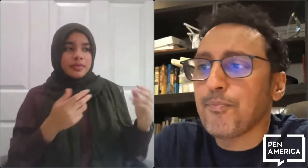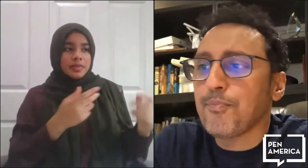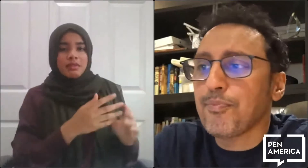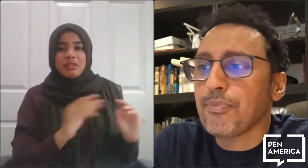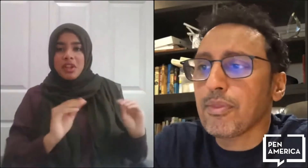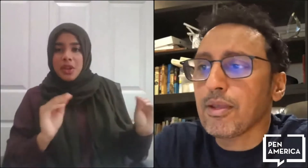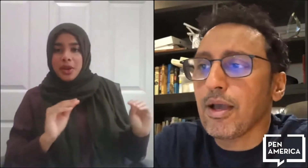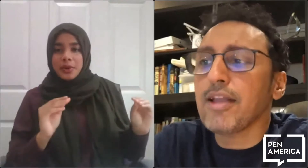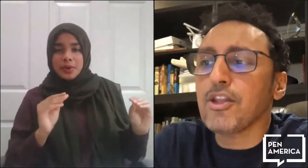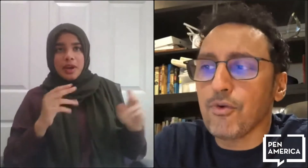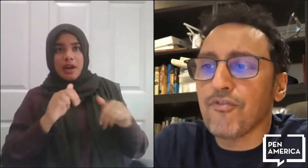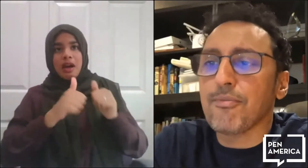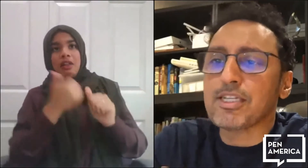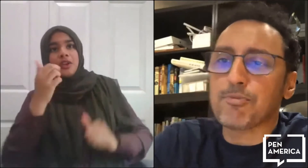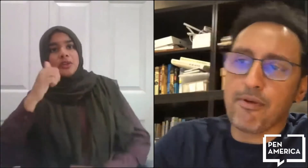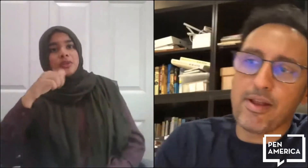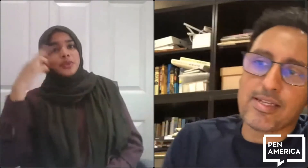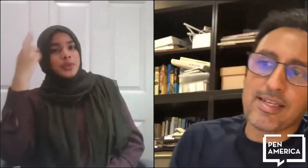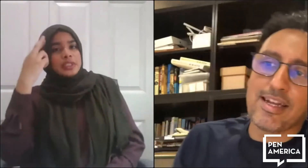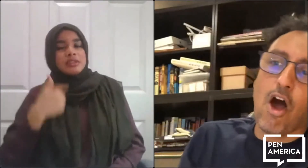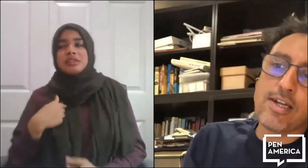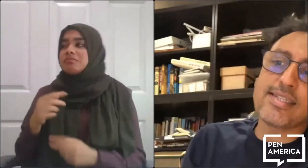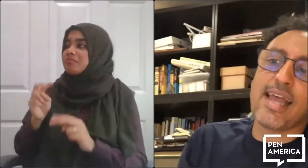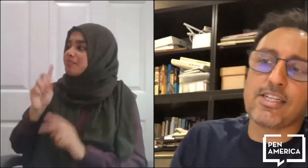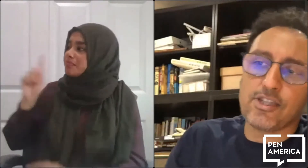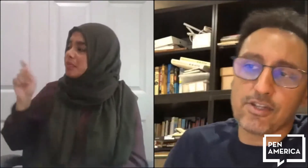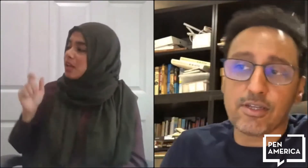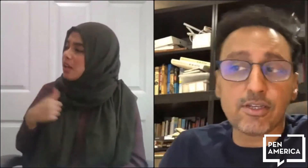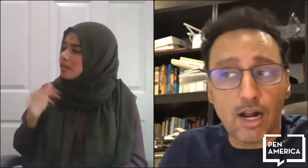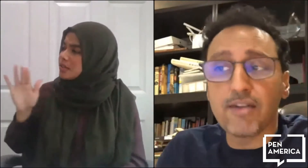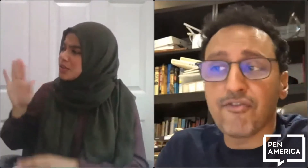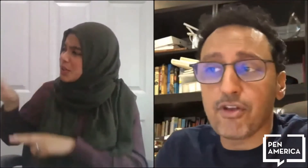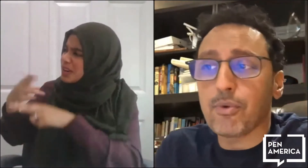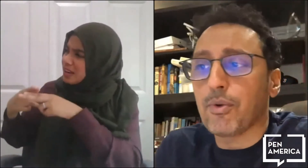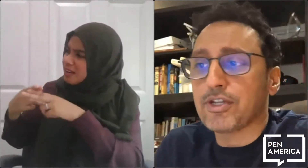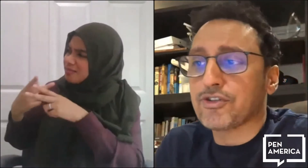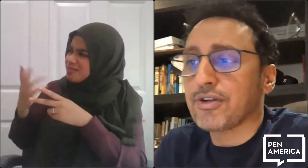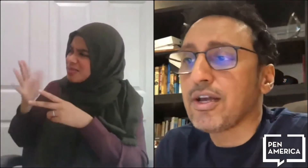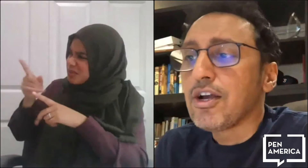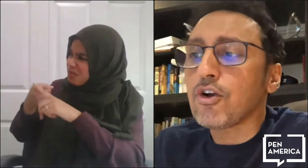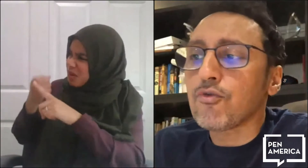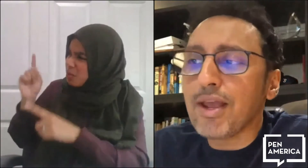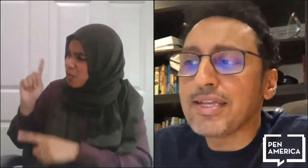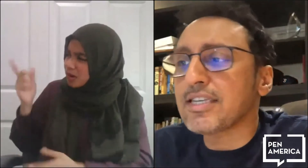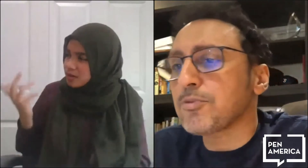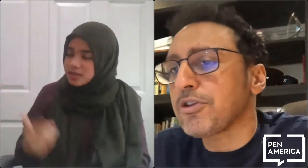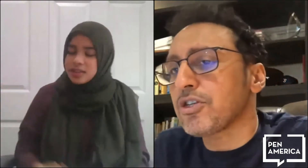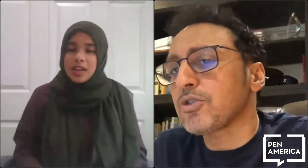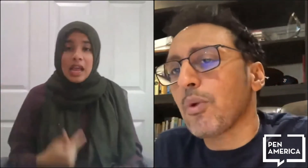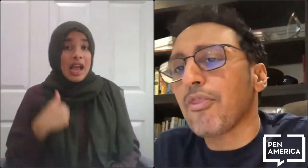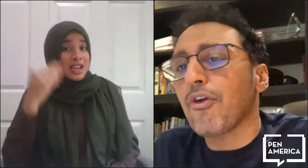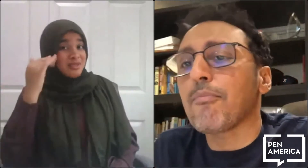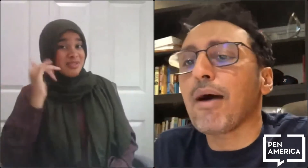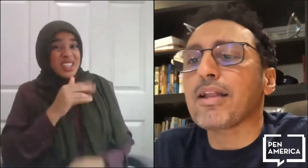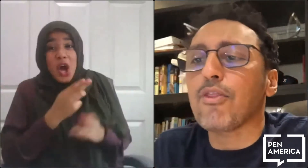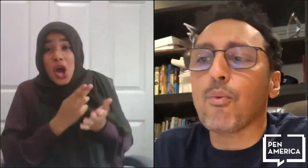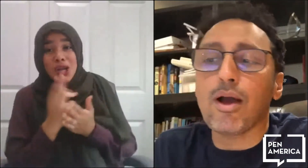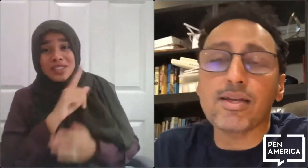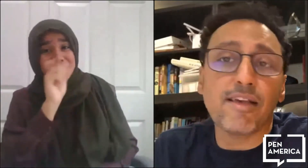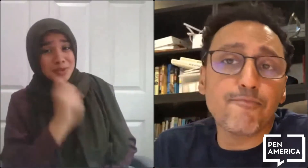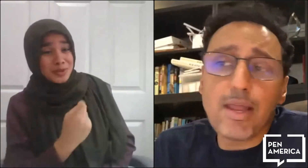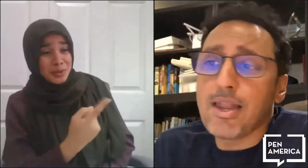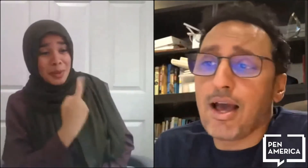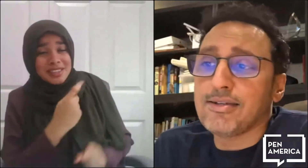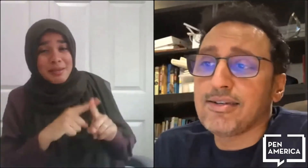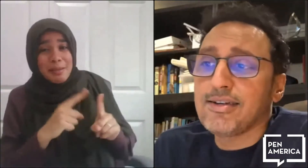from. I knew from experience that an honest answer to this not infrequent question could raise suspicions where there might